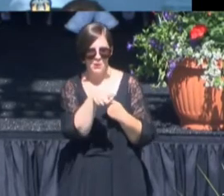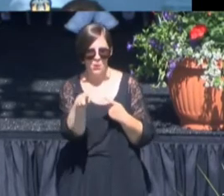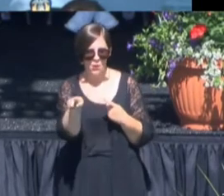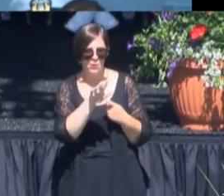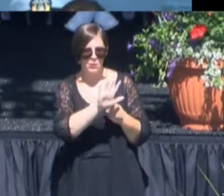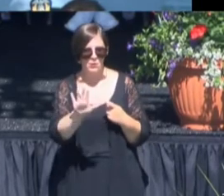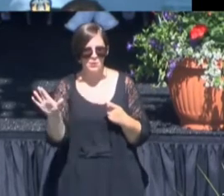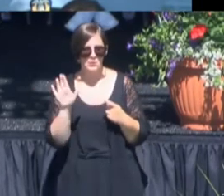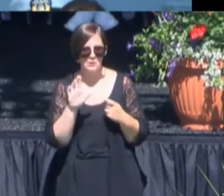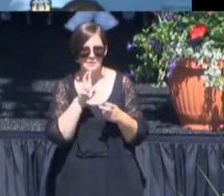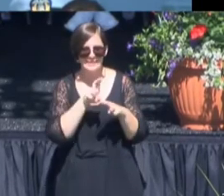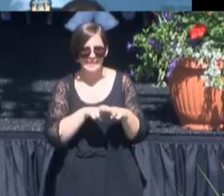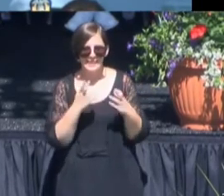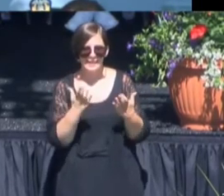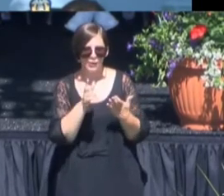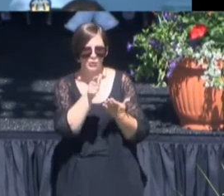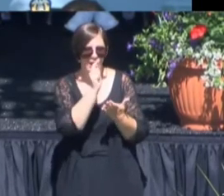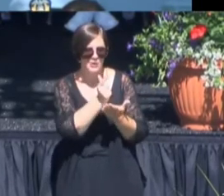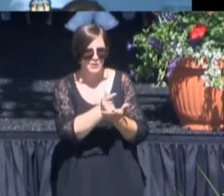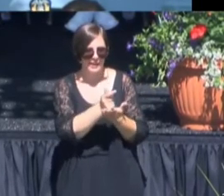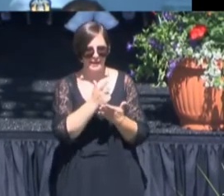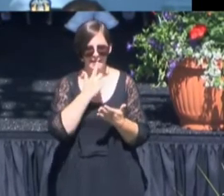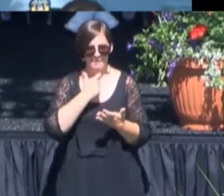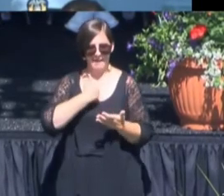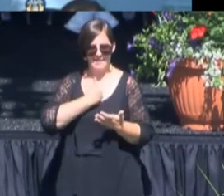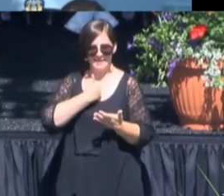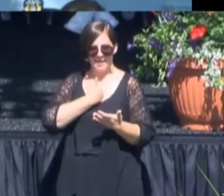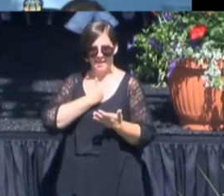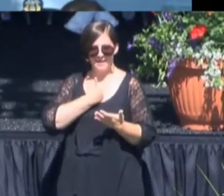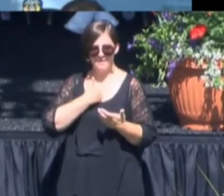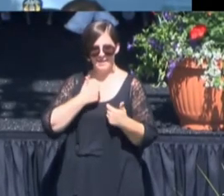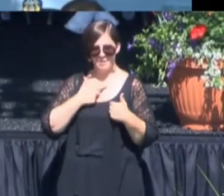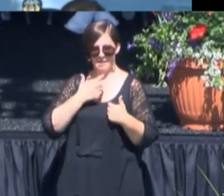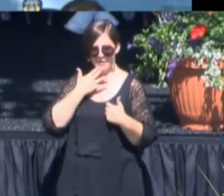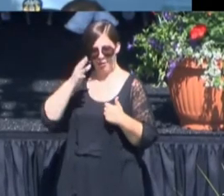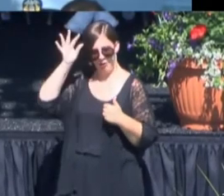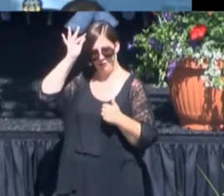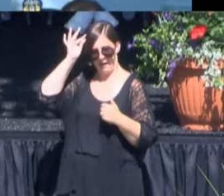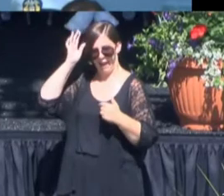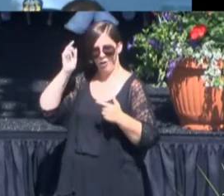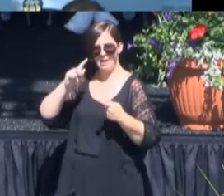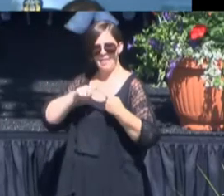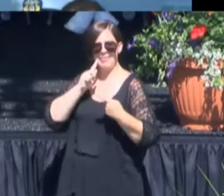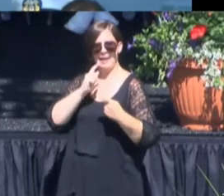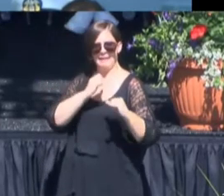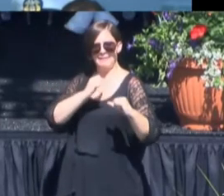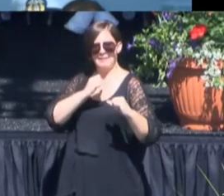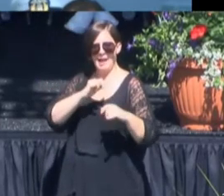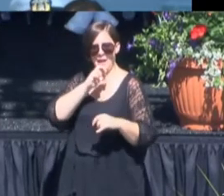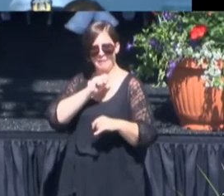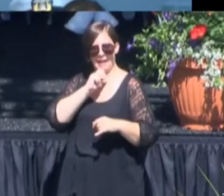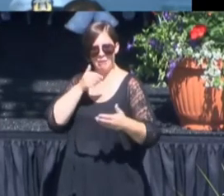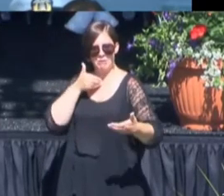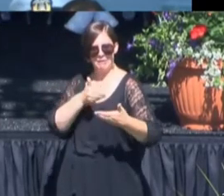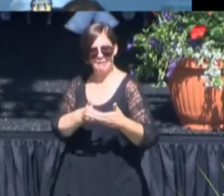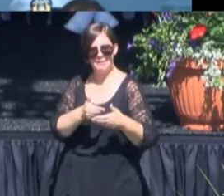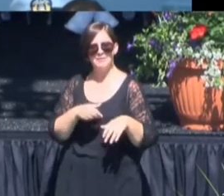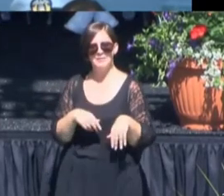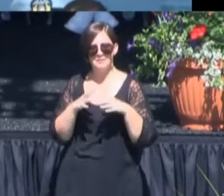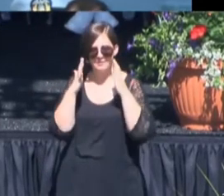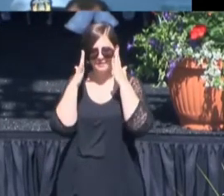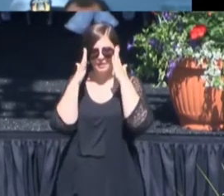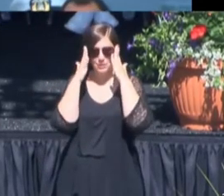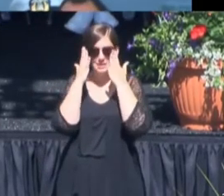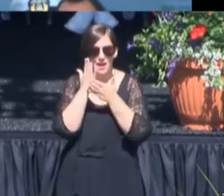here, graduating, and myself with my color of hair. Just shrink the difference between us here. A couple of words